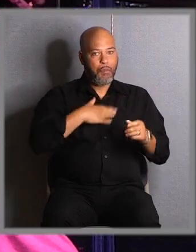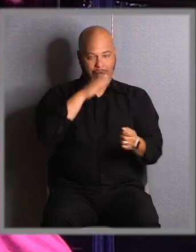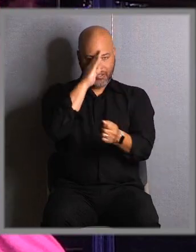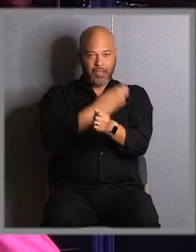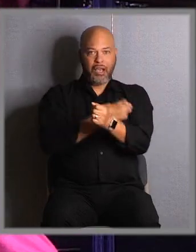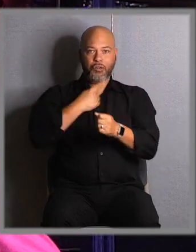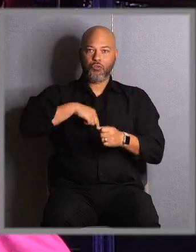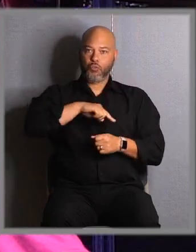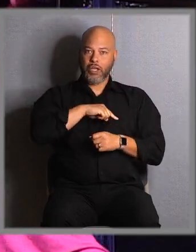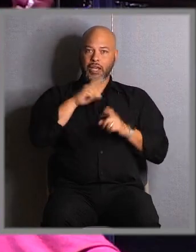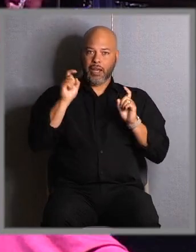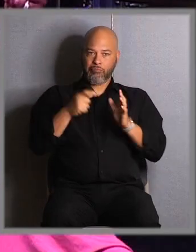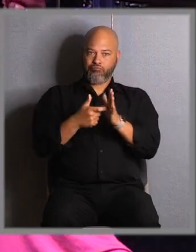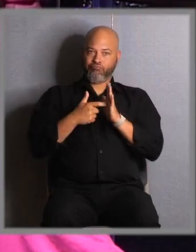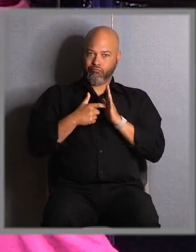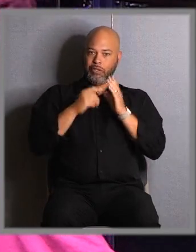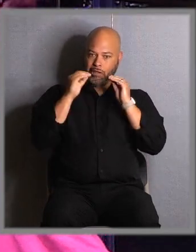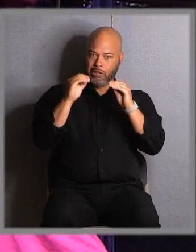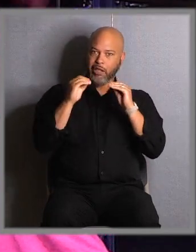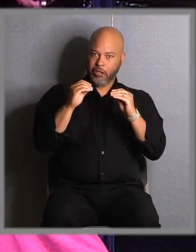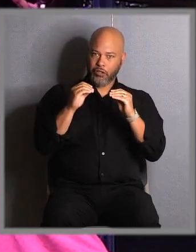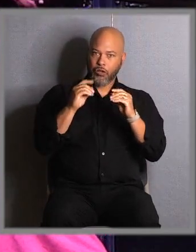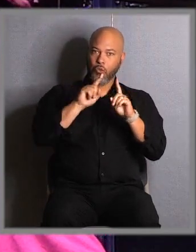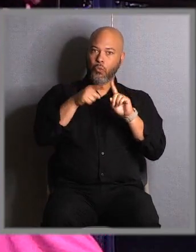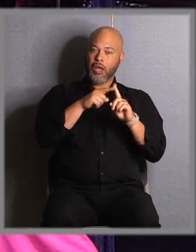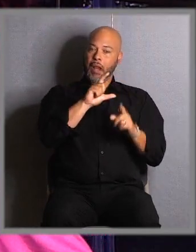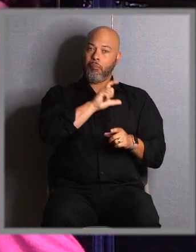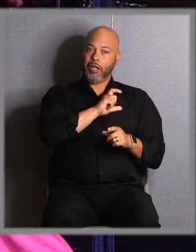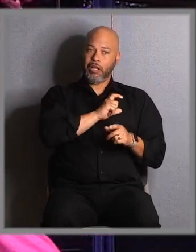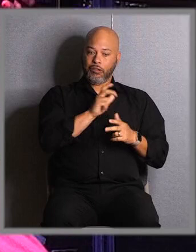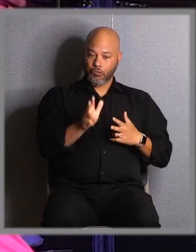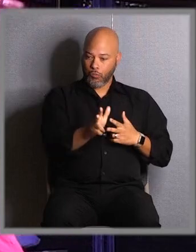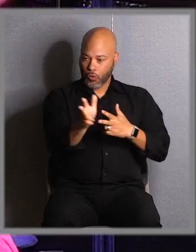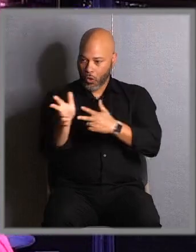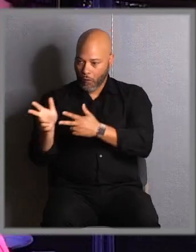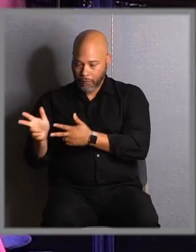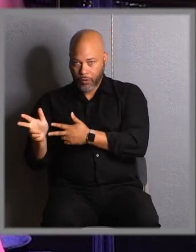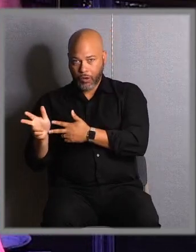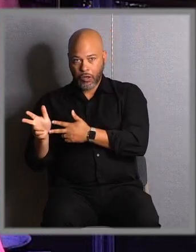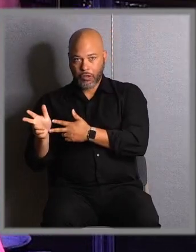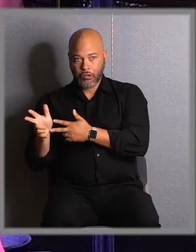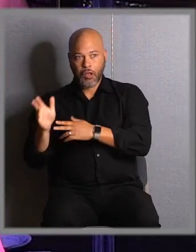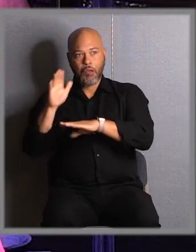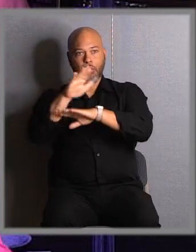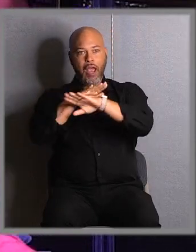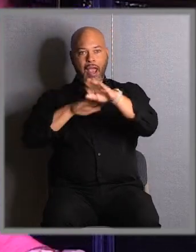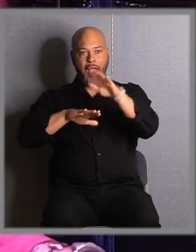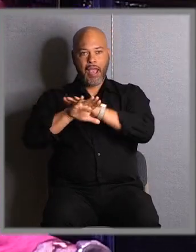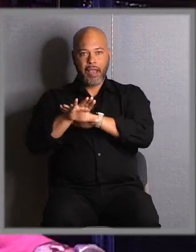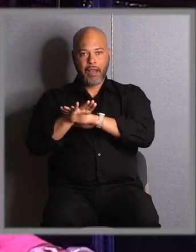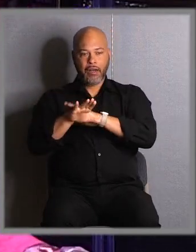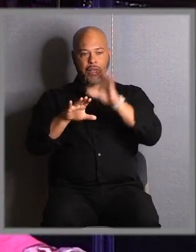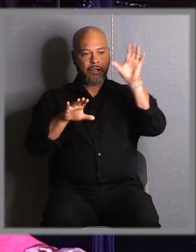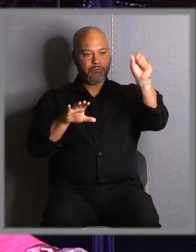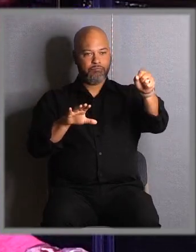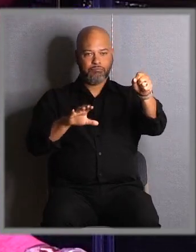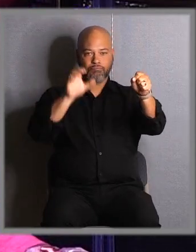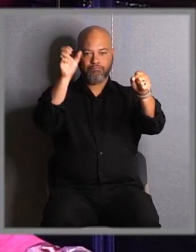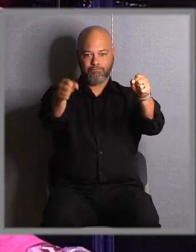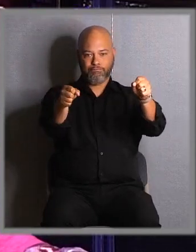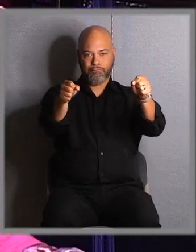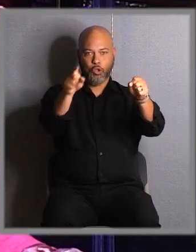things we had to teach him. When a police officer stops you, put your hands on 10 and